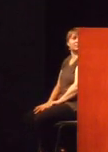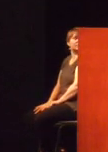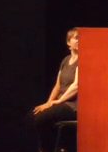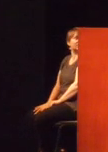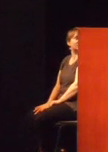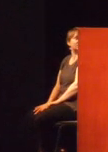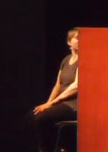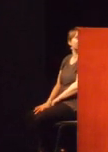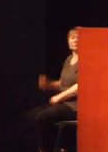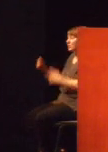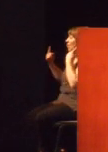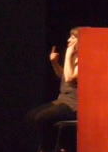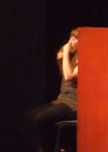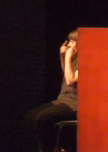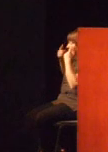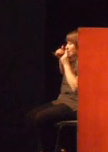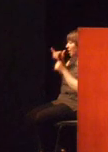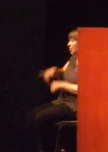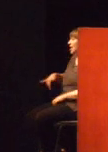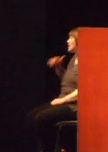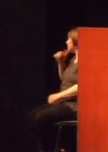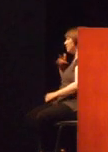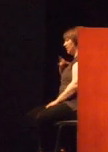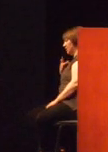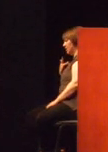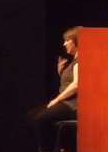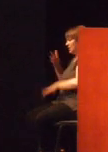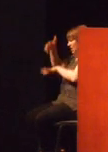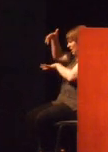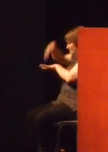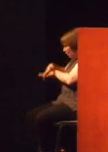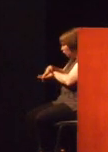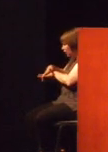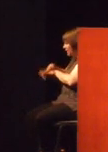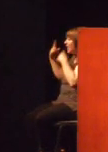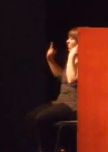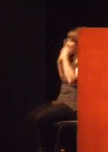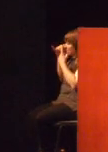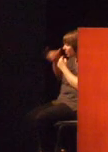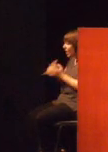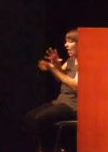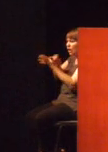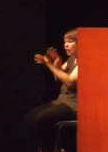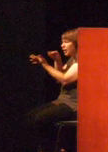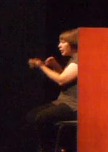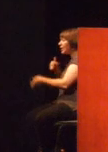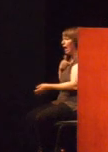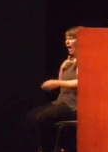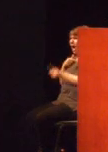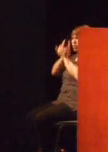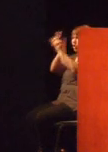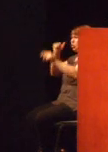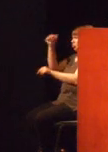thinking about racism rather than feeling it. Immersion is just immersing yourself in learning. It's getting to the point where you say, I wanna learn. I'm gonna go to all the things, I'm